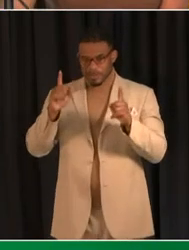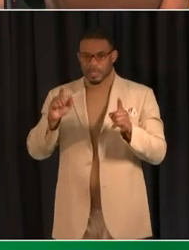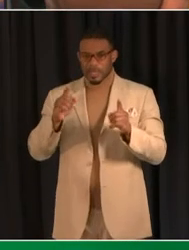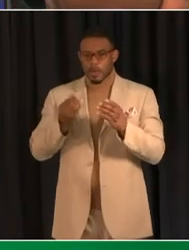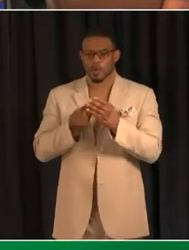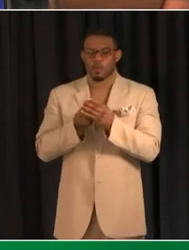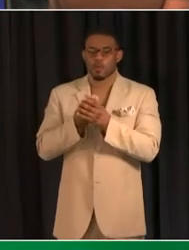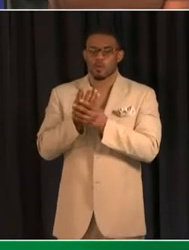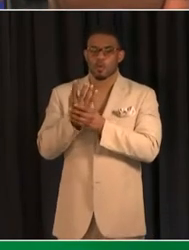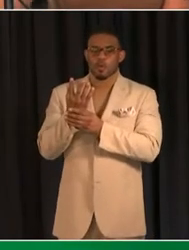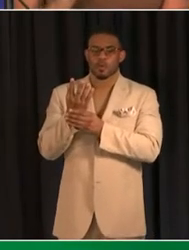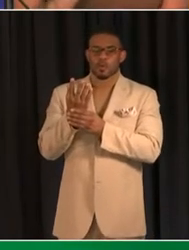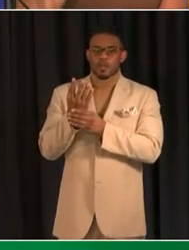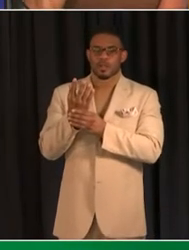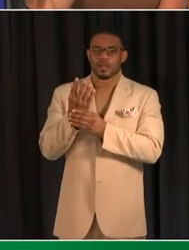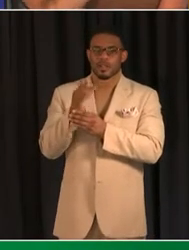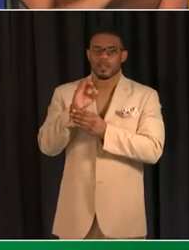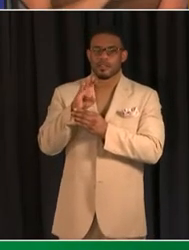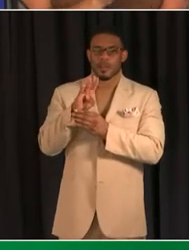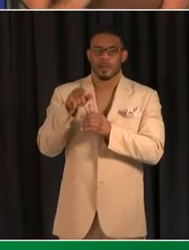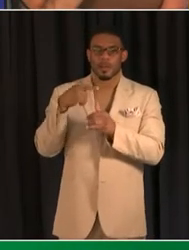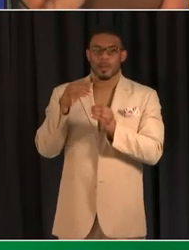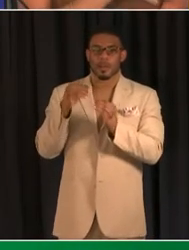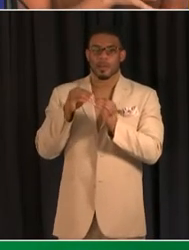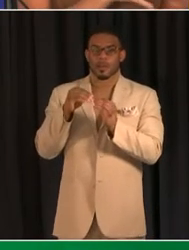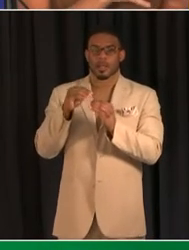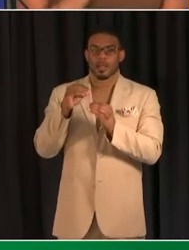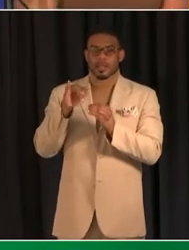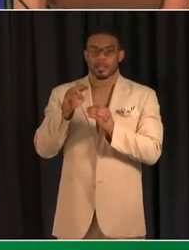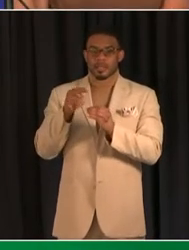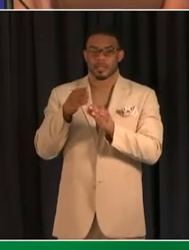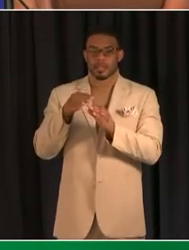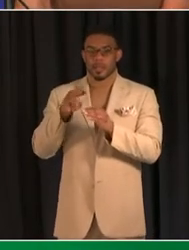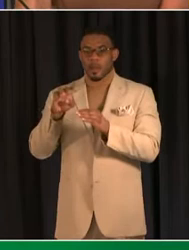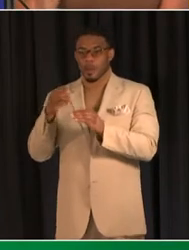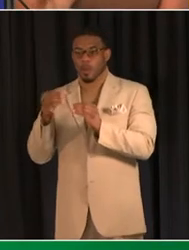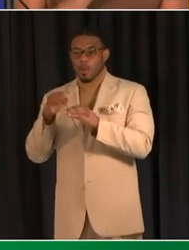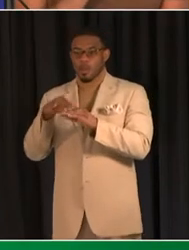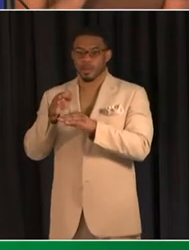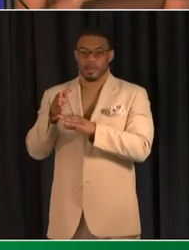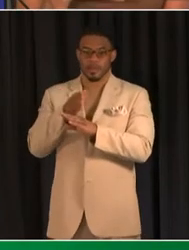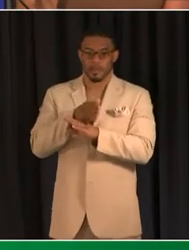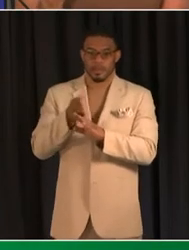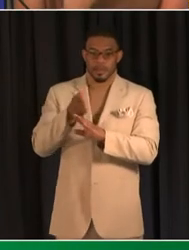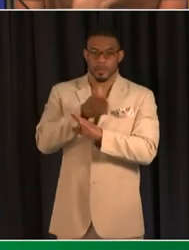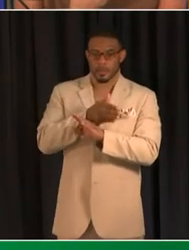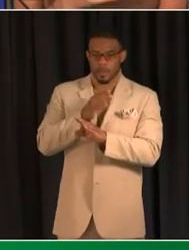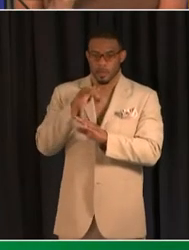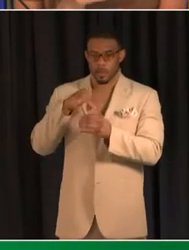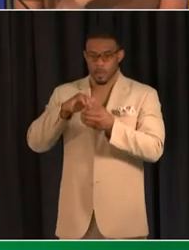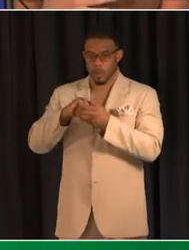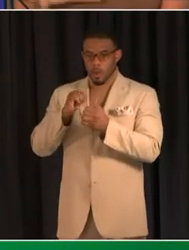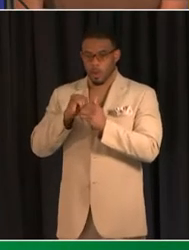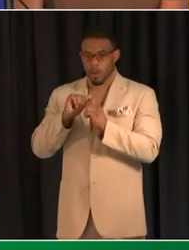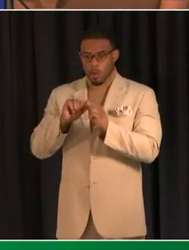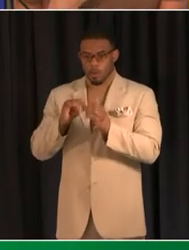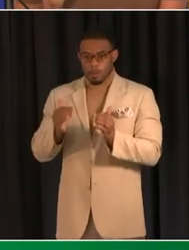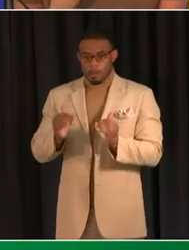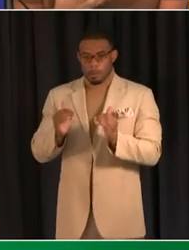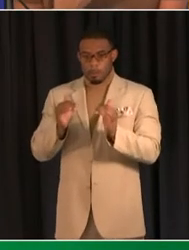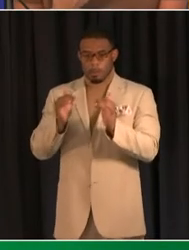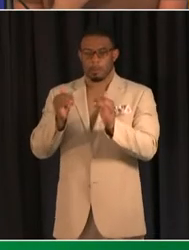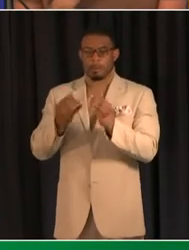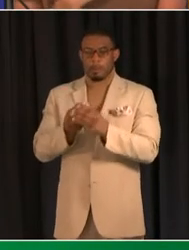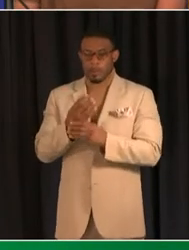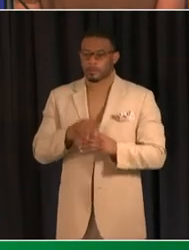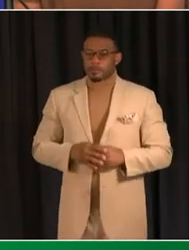here is that growth. February's been more than January, and March so far more than February. And with this partnership, we're hoping to help